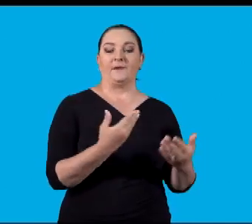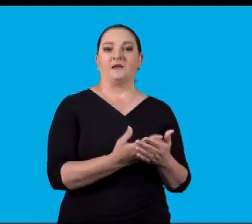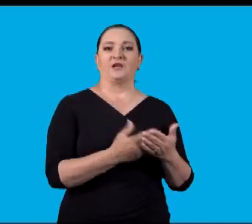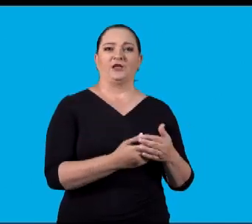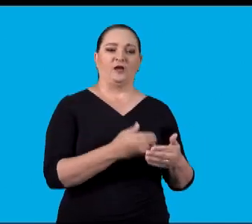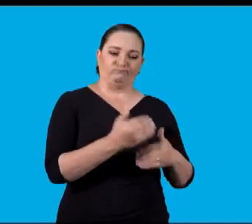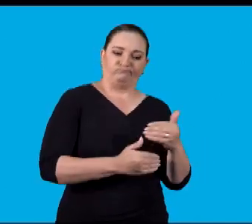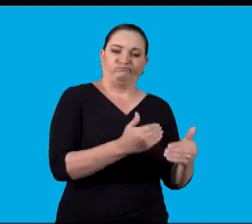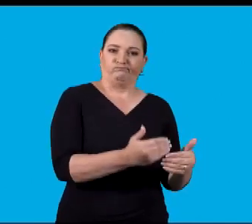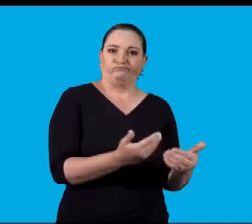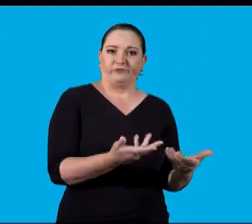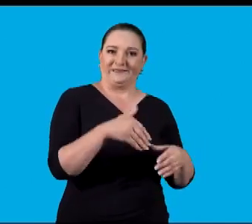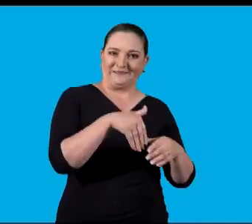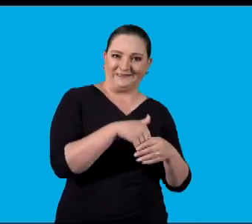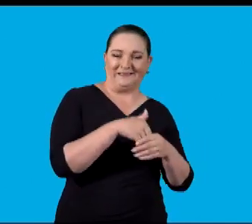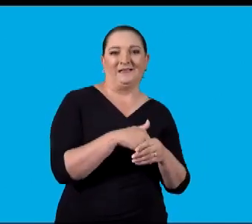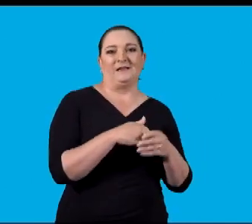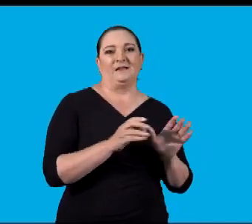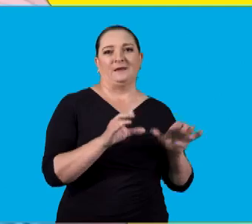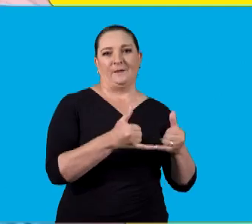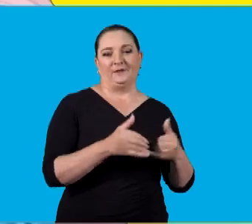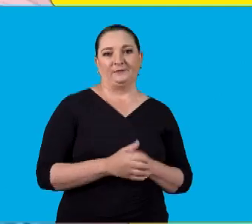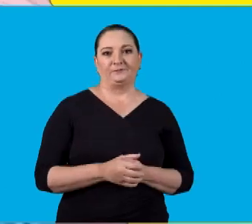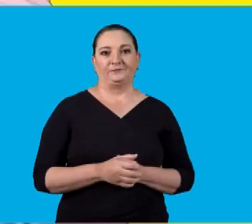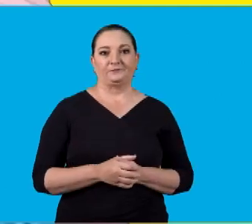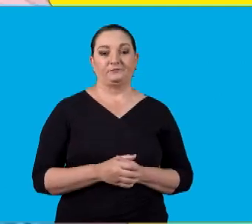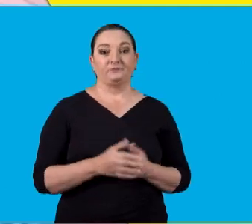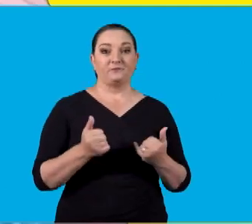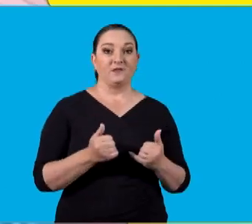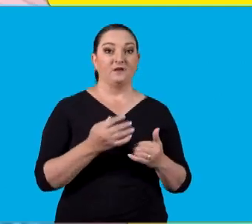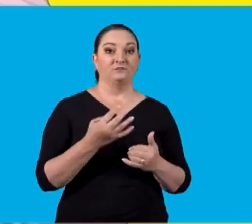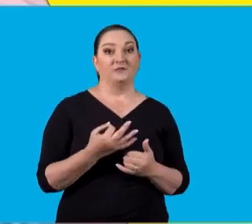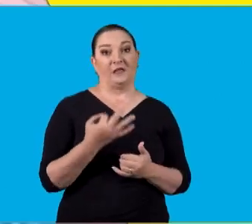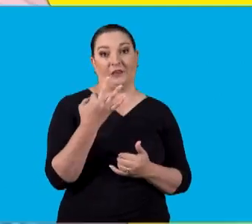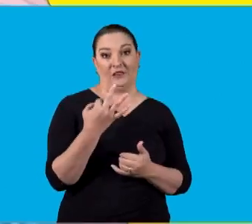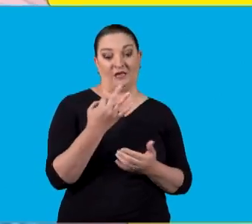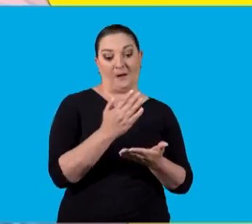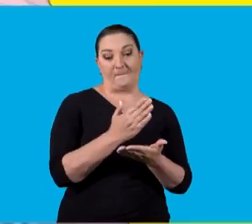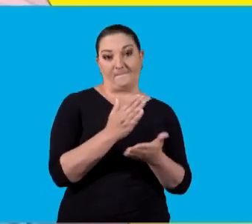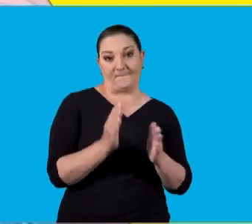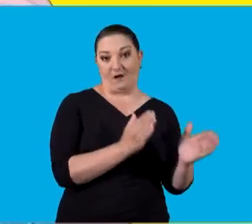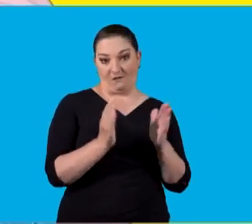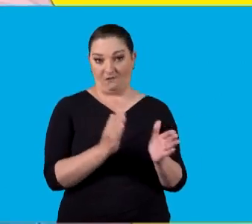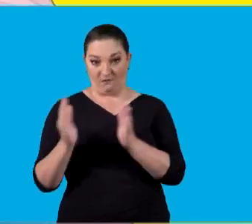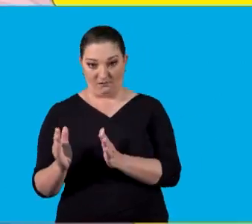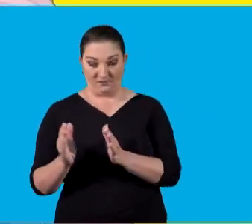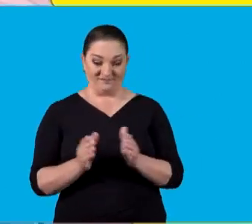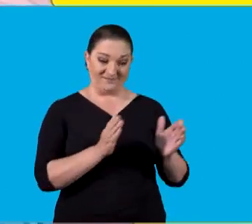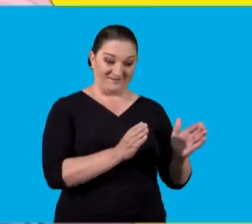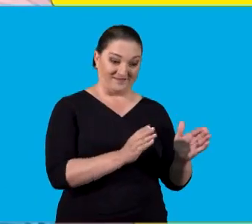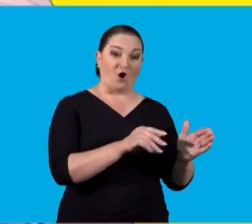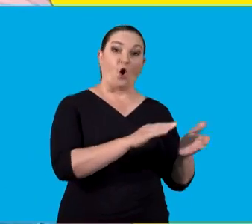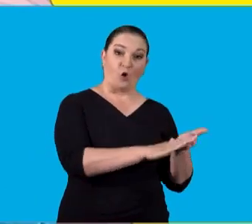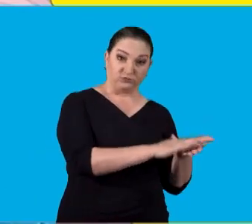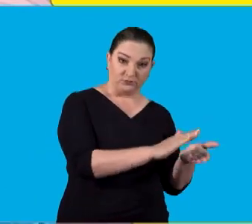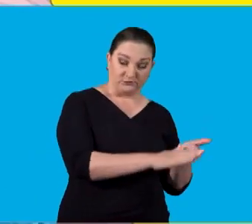stability. So you have to understand that of the three parts of the cash flow statement, that is the